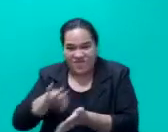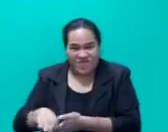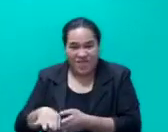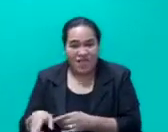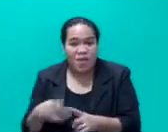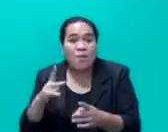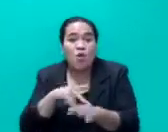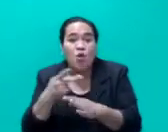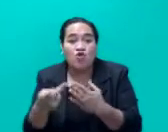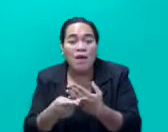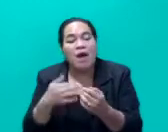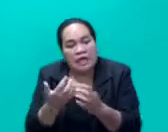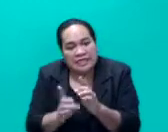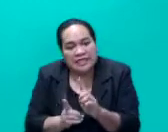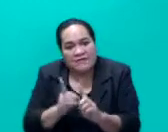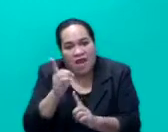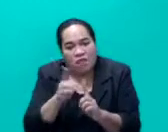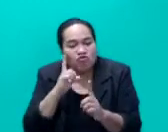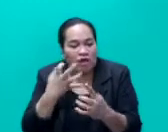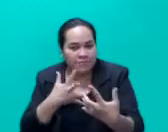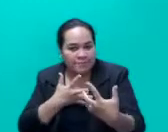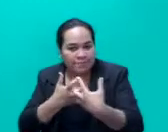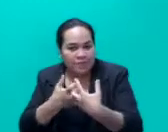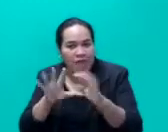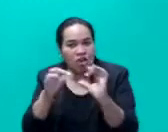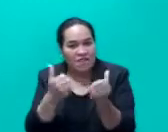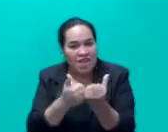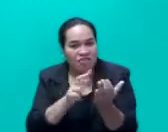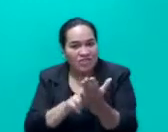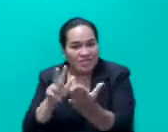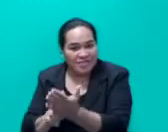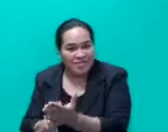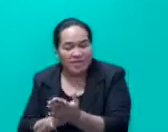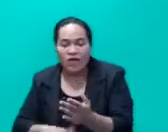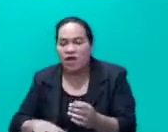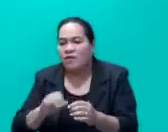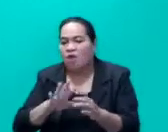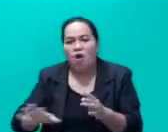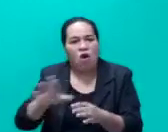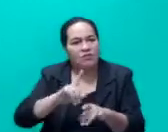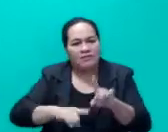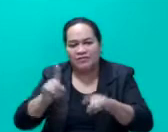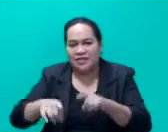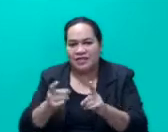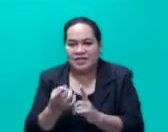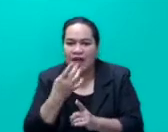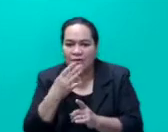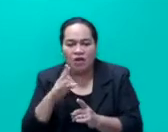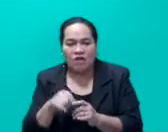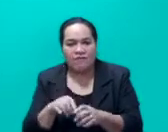programs have been developed in alignment with conventions on the elimination of all forms of discrimination against women,